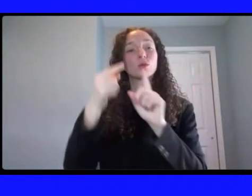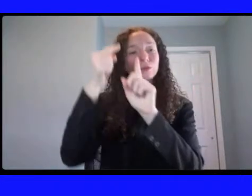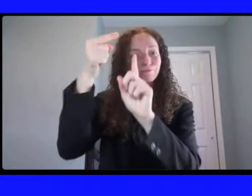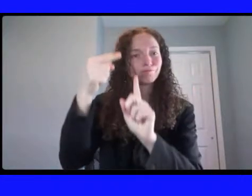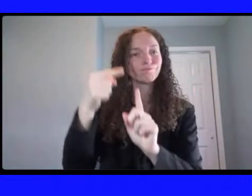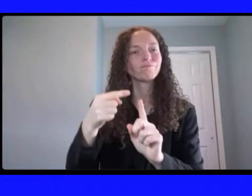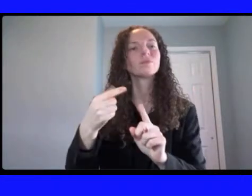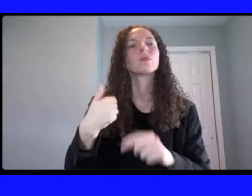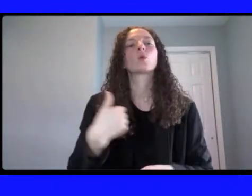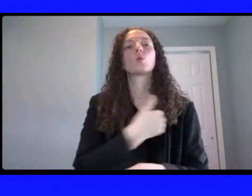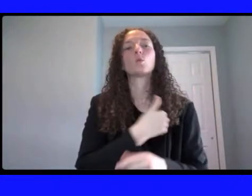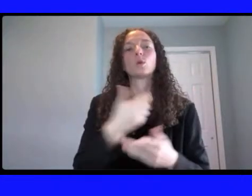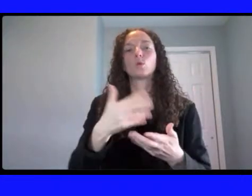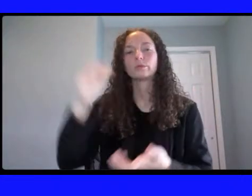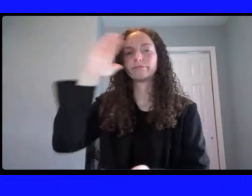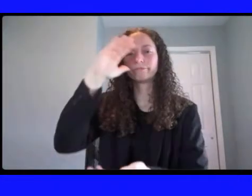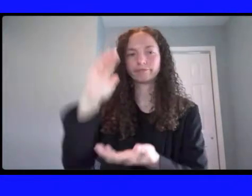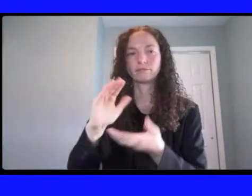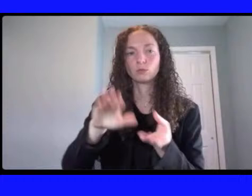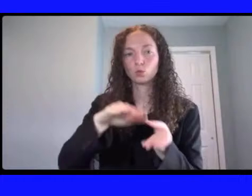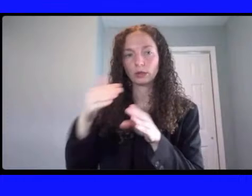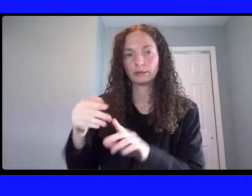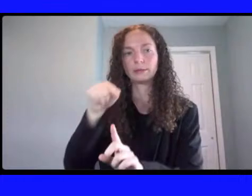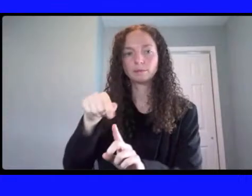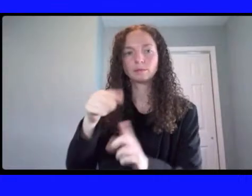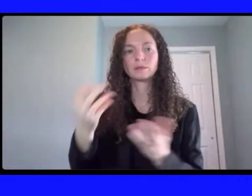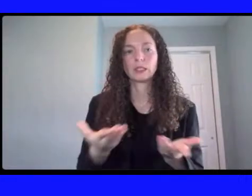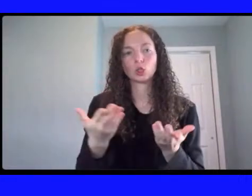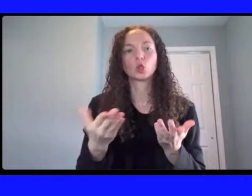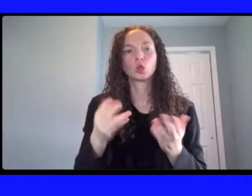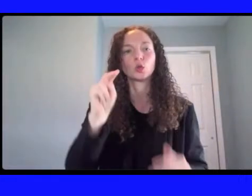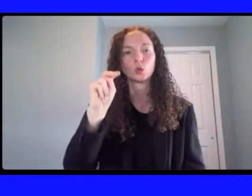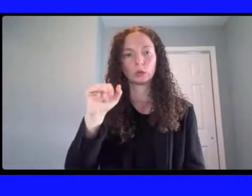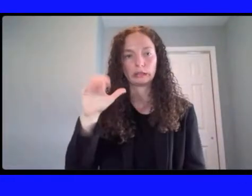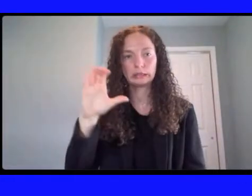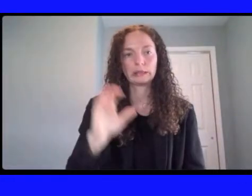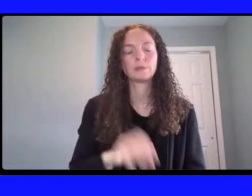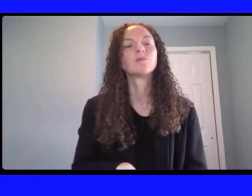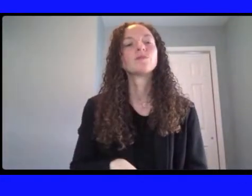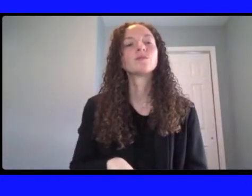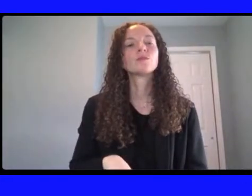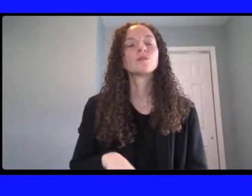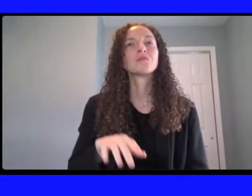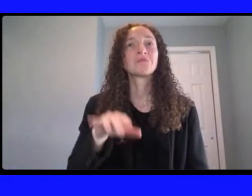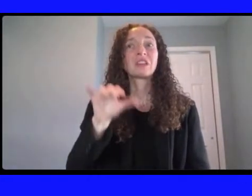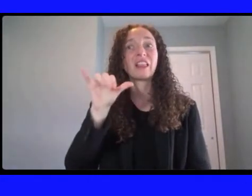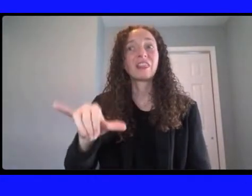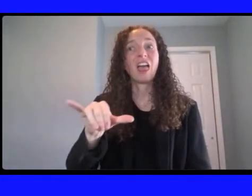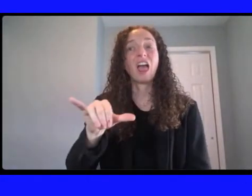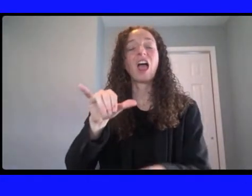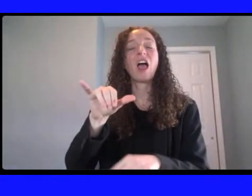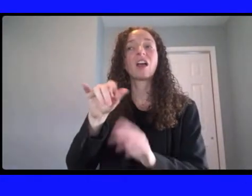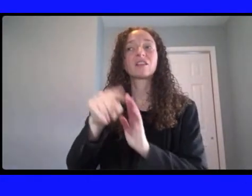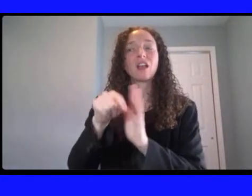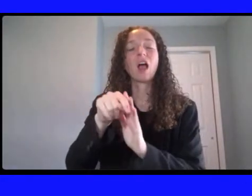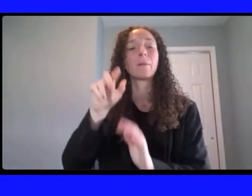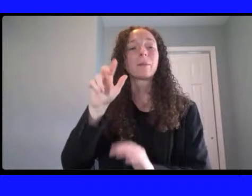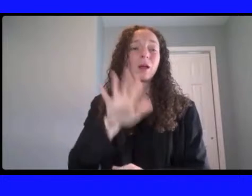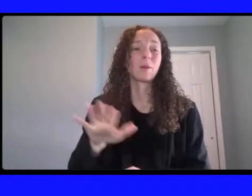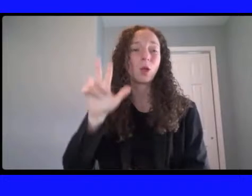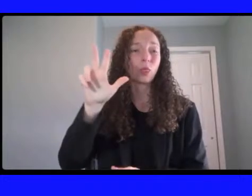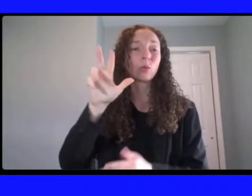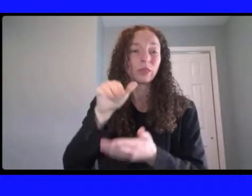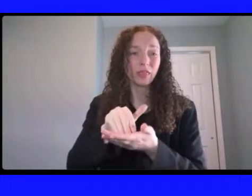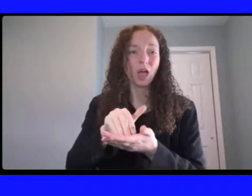3 times more likely to suffer a life-threatening event. Although New York City Department of Health has not released an